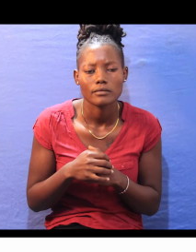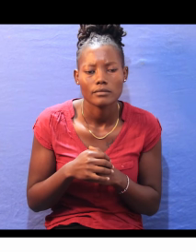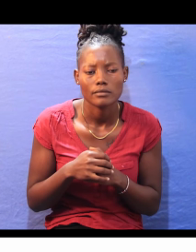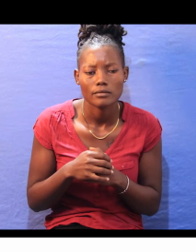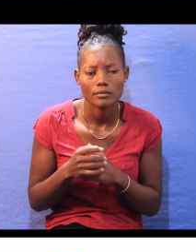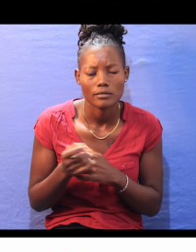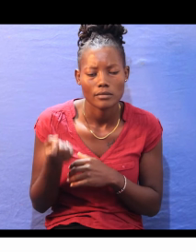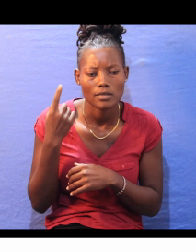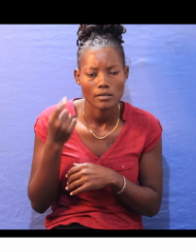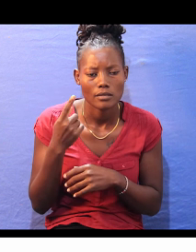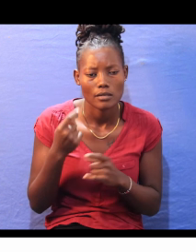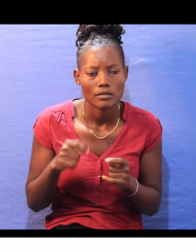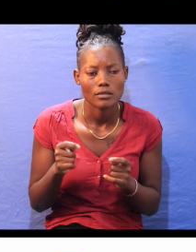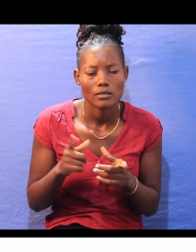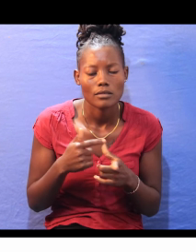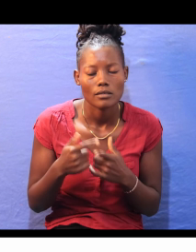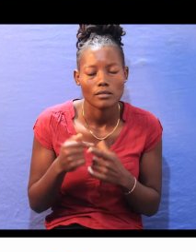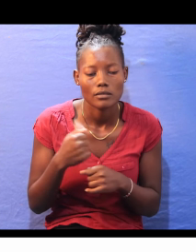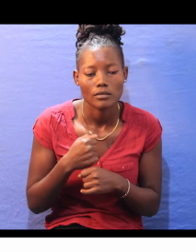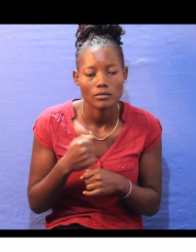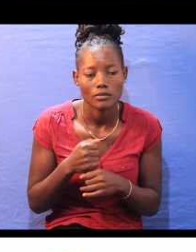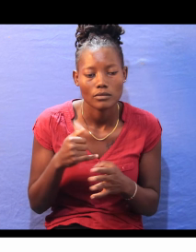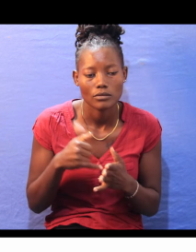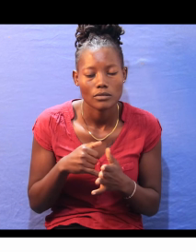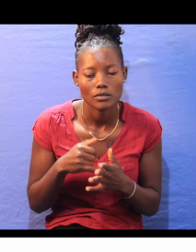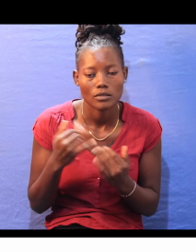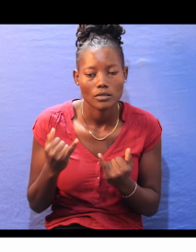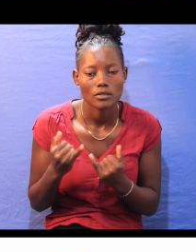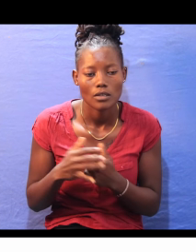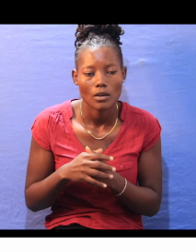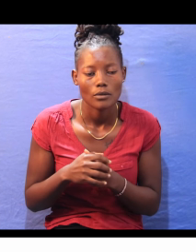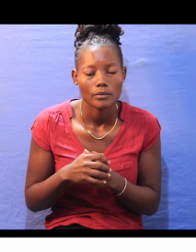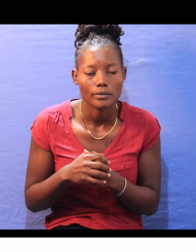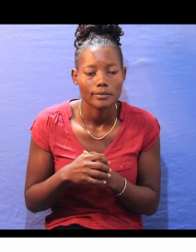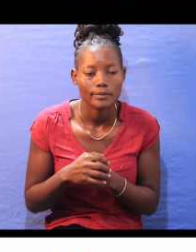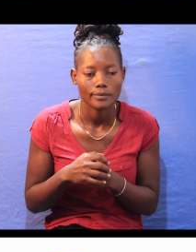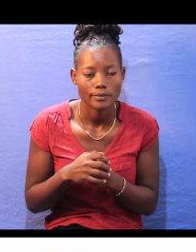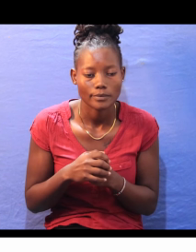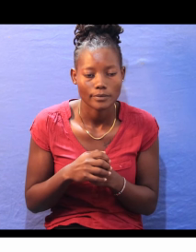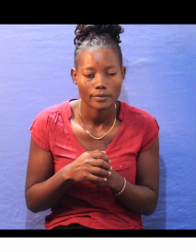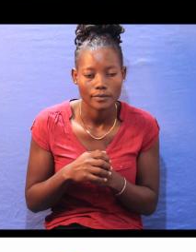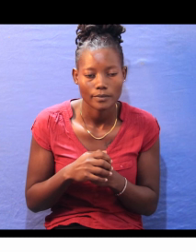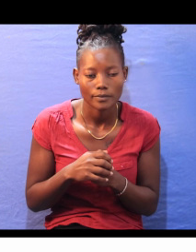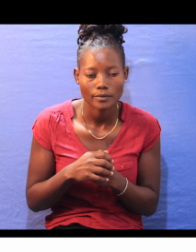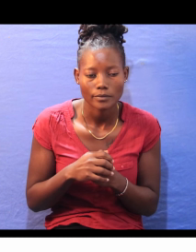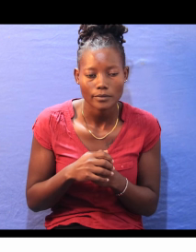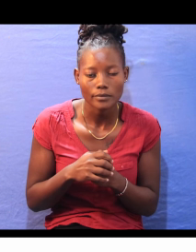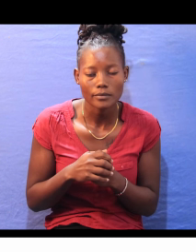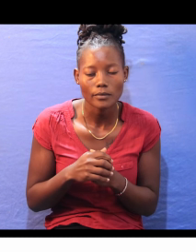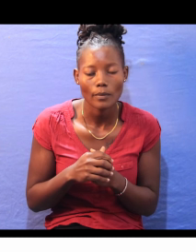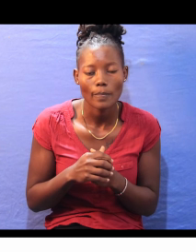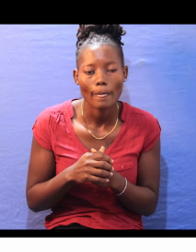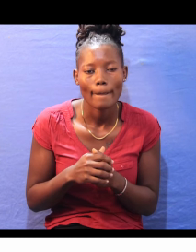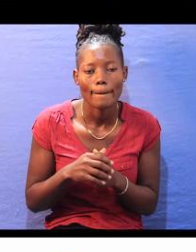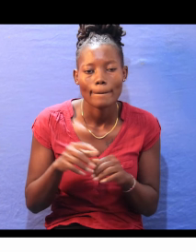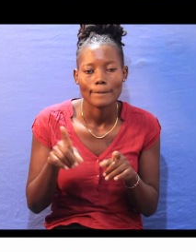eccentric movement and then fire out of it. So in weightlifting, the dip of the jerk is the most obvious example.